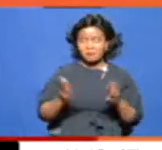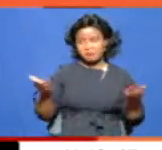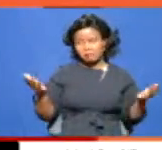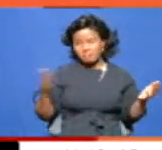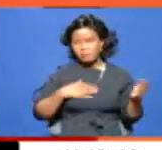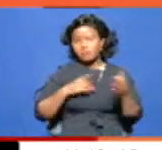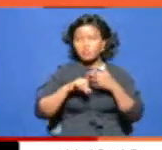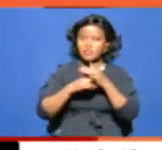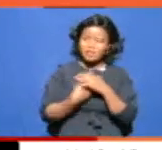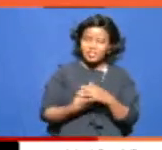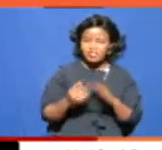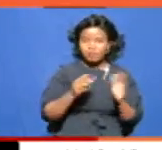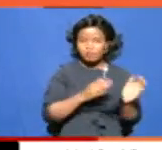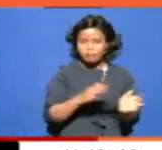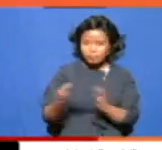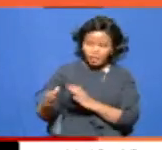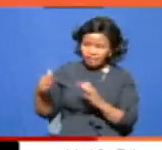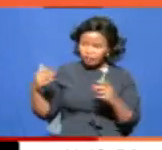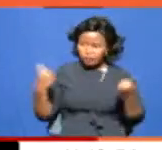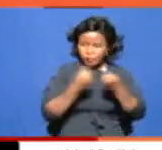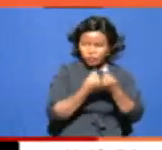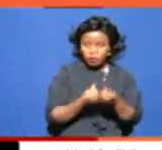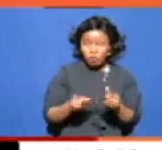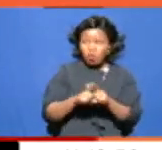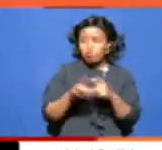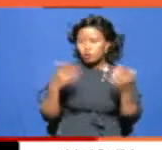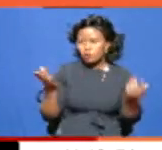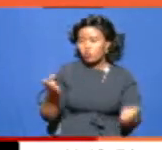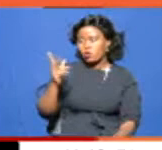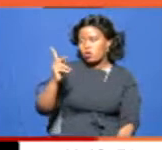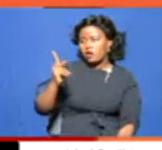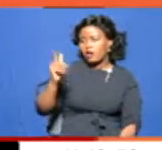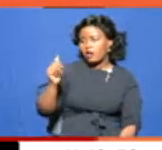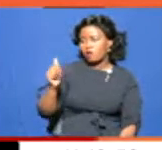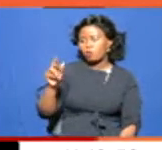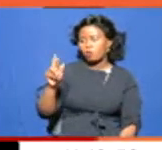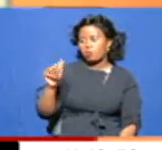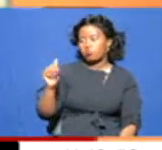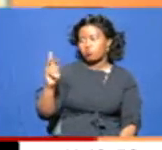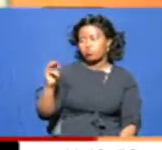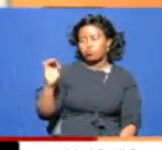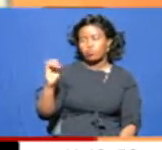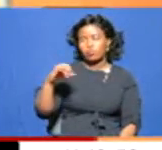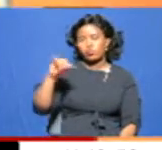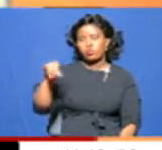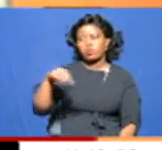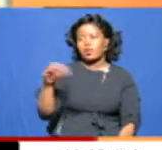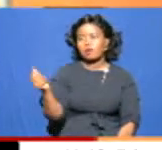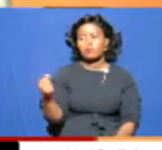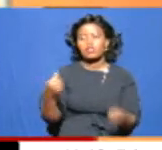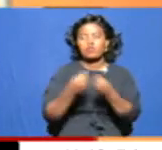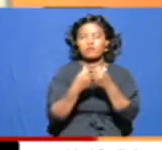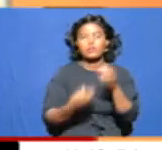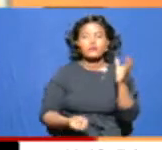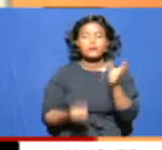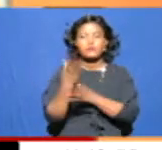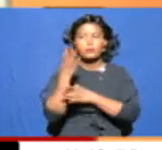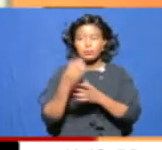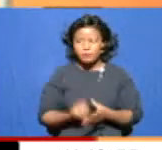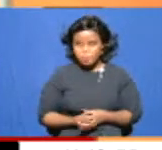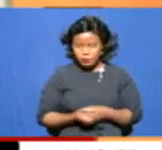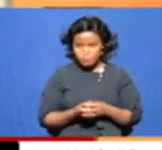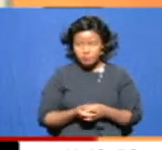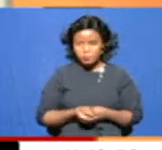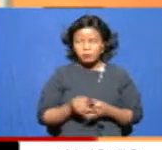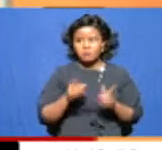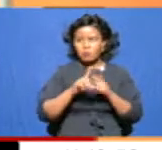organizing tournaments, and that is how the Karamoja Super Cup started. Mm-hmm. Yeah. Okay, Greg, really, you've been